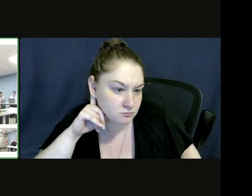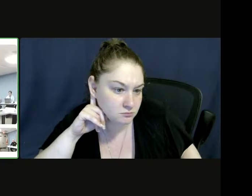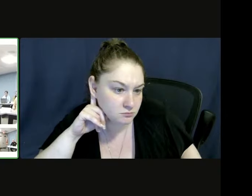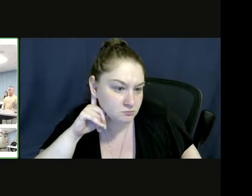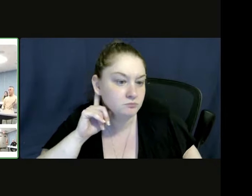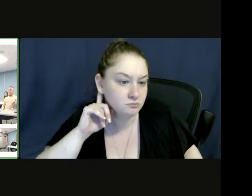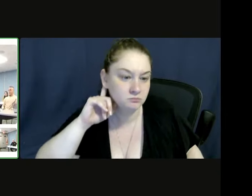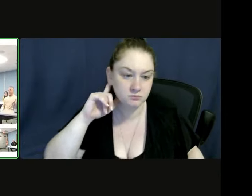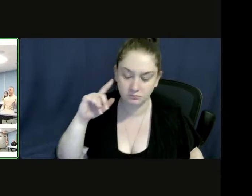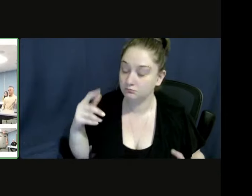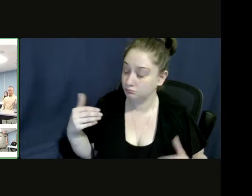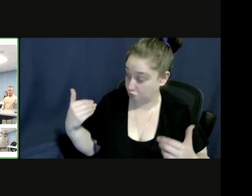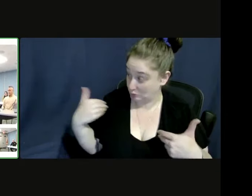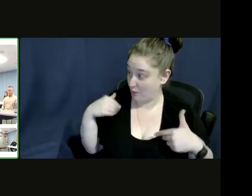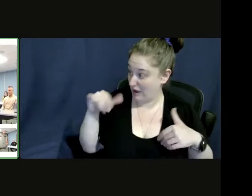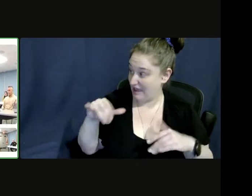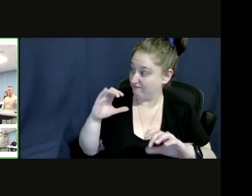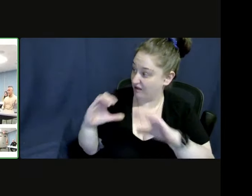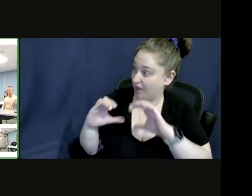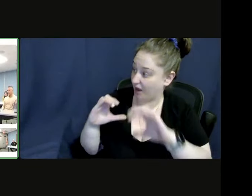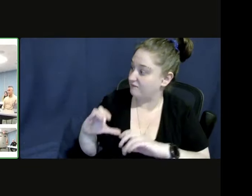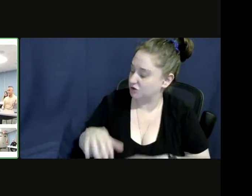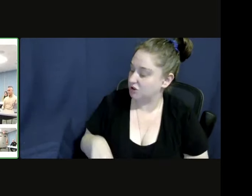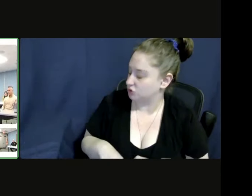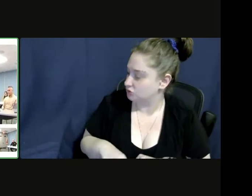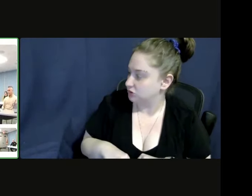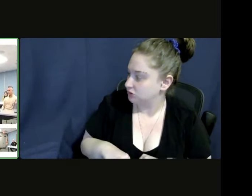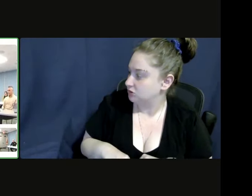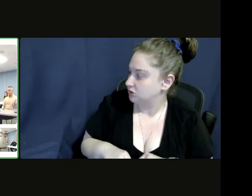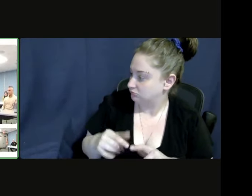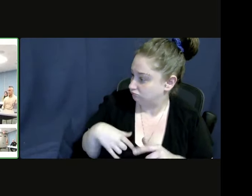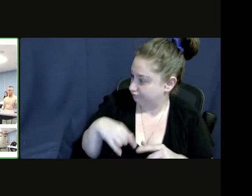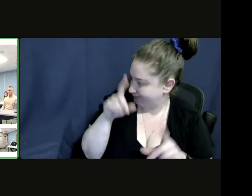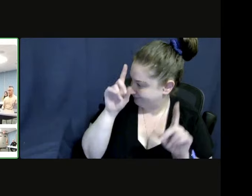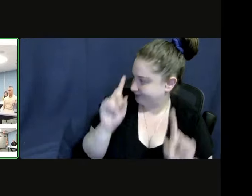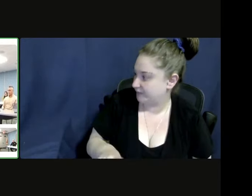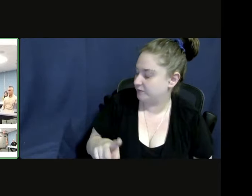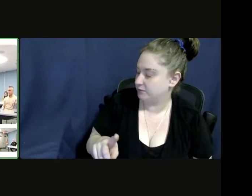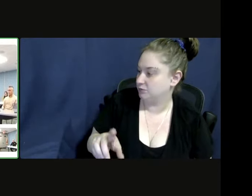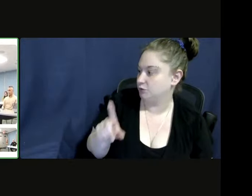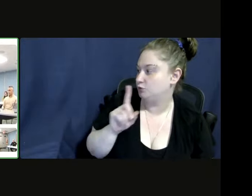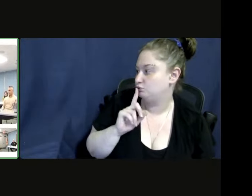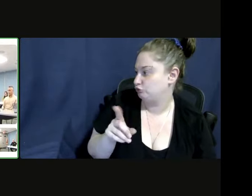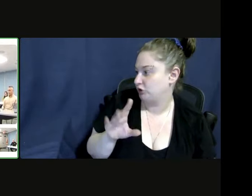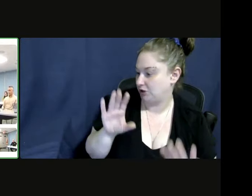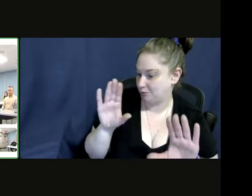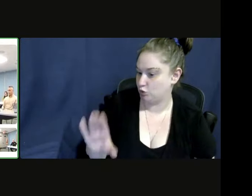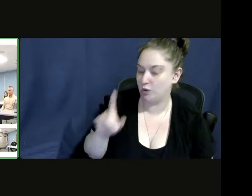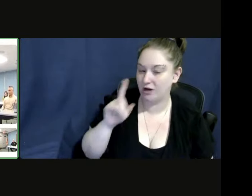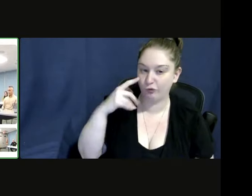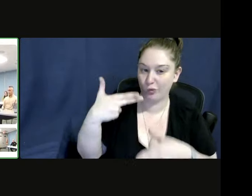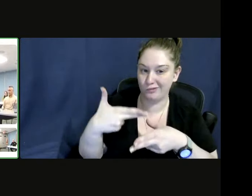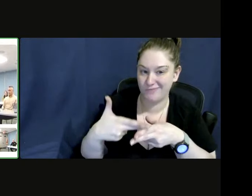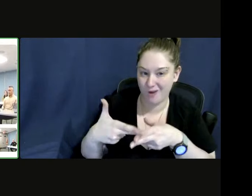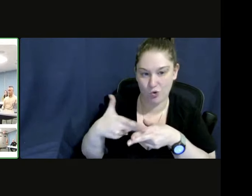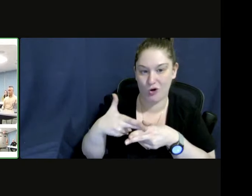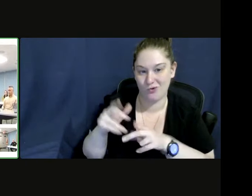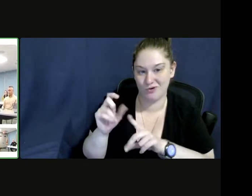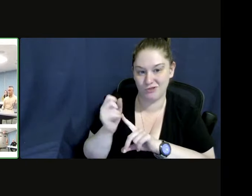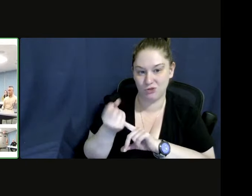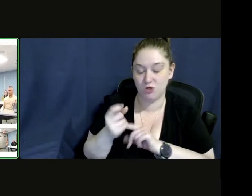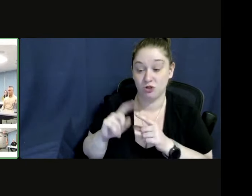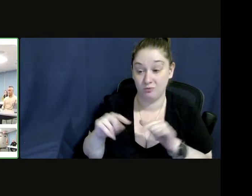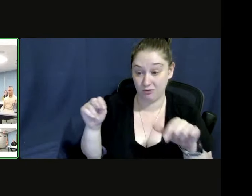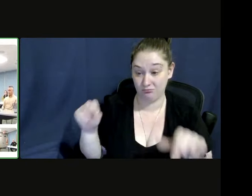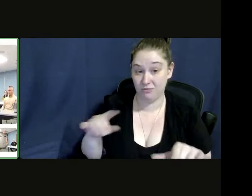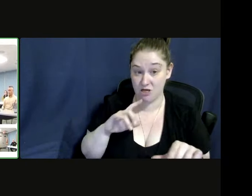those conversations, and our consensus was that those are really great for temporary situations, but what we're